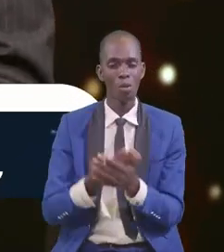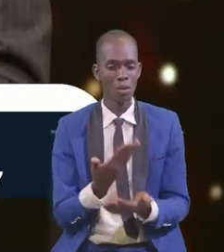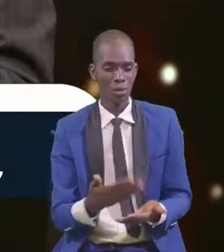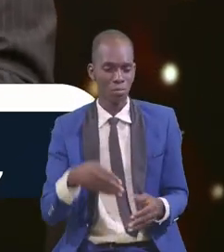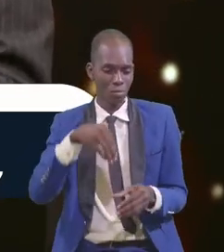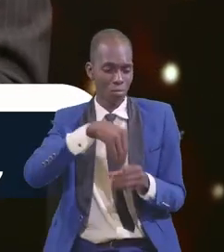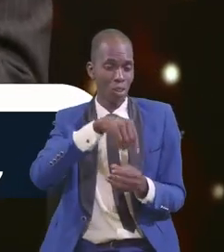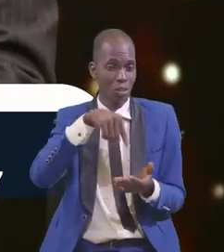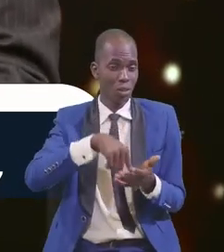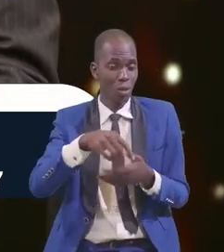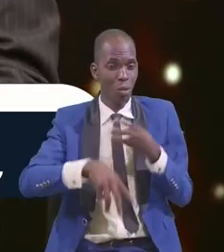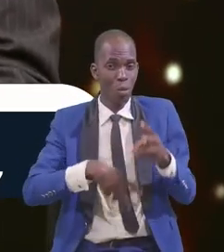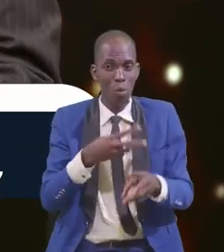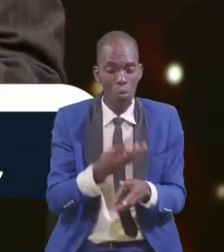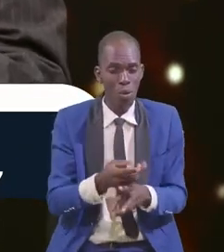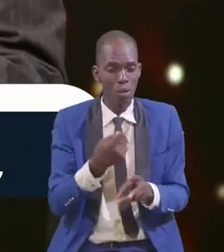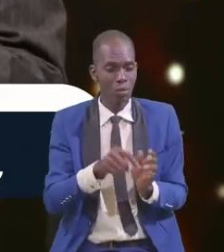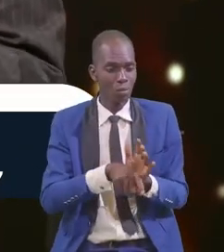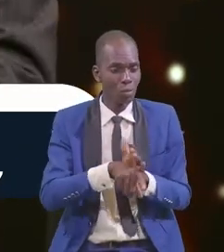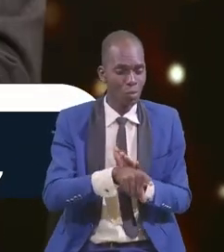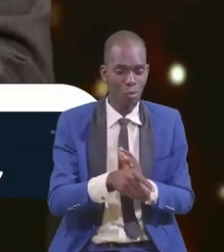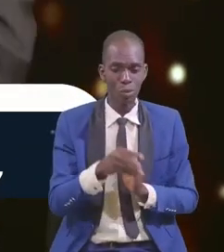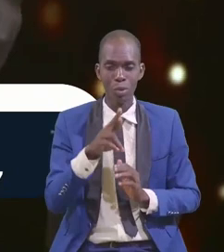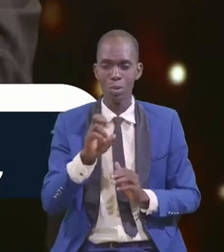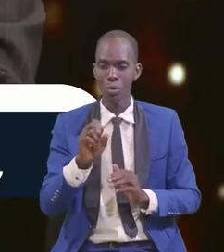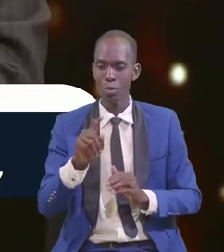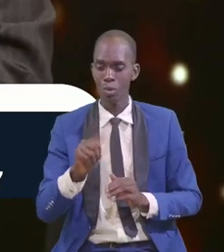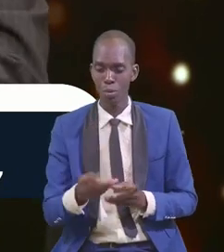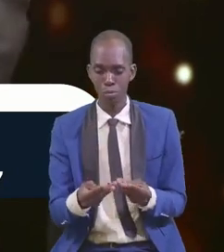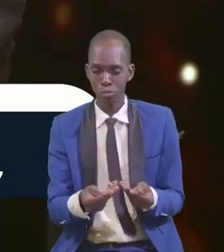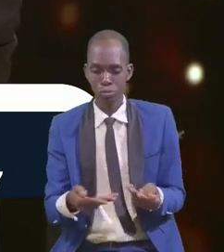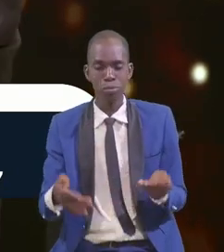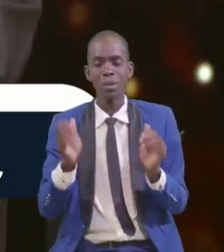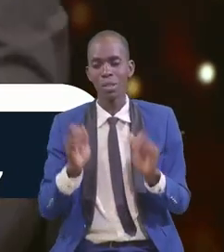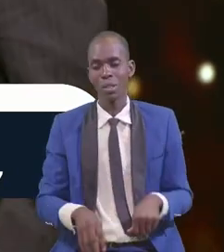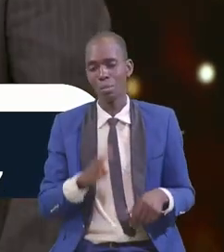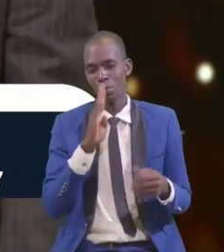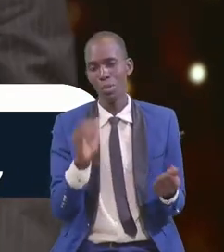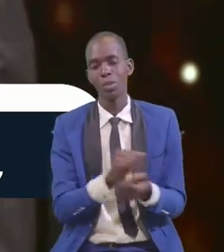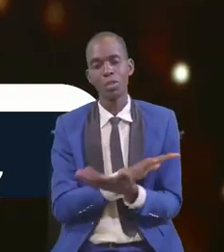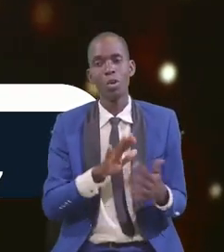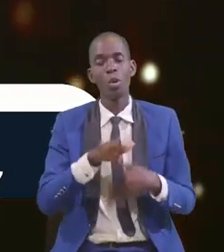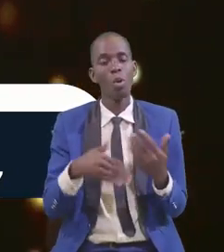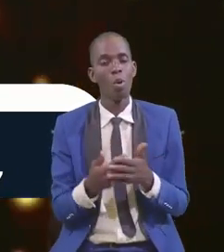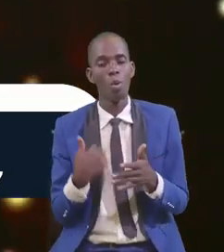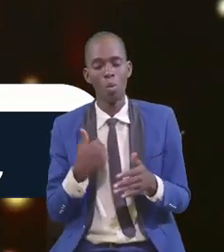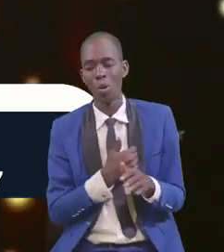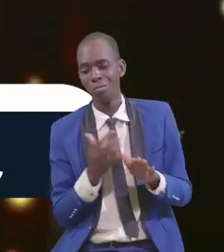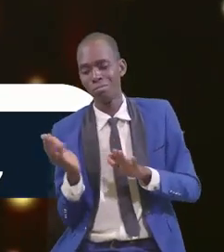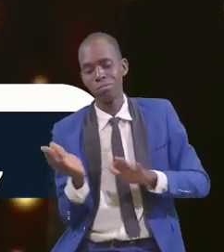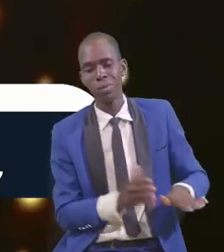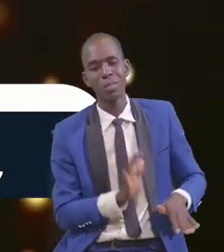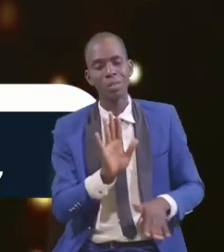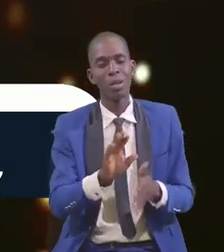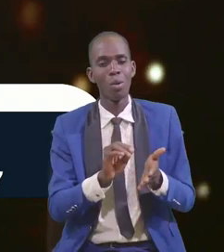world, that the moths of the world and everything can destroy. All that will leave their toys for